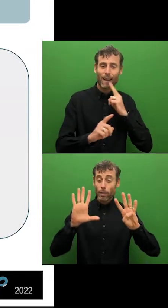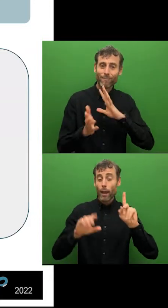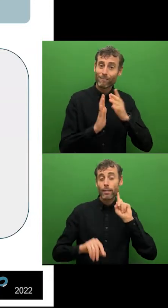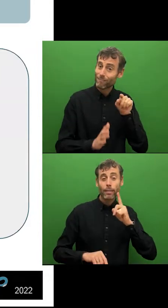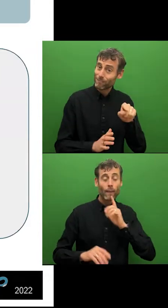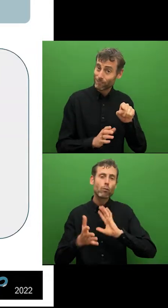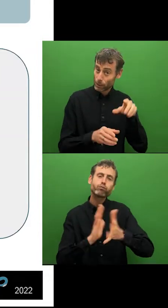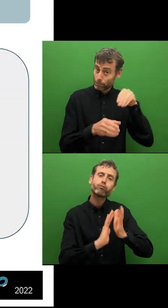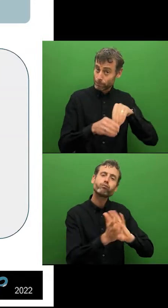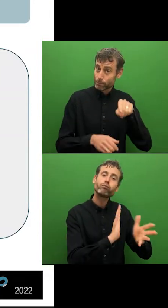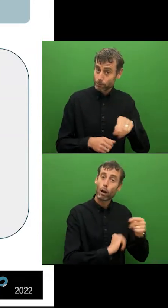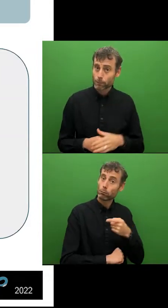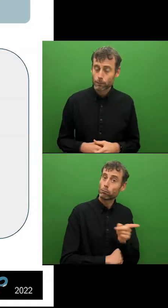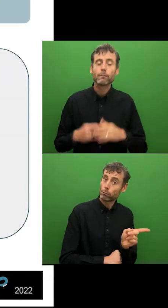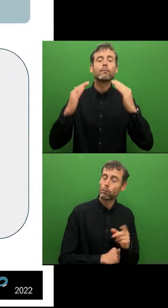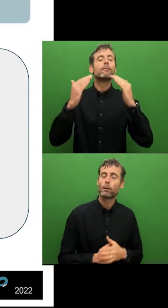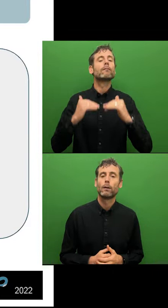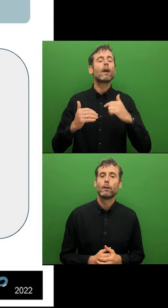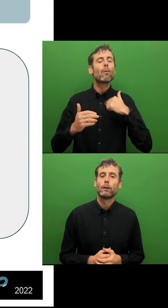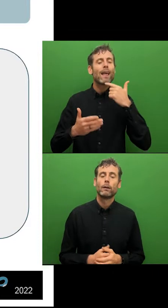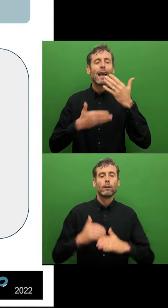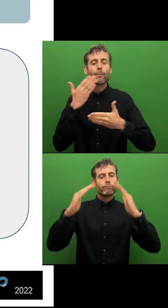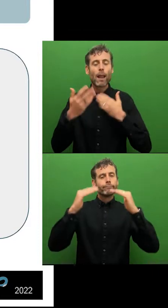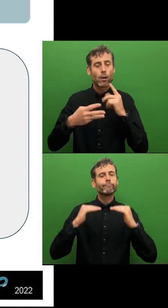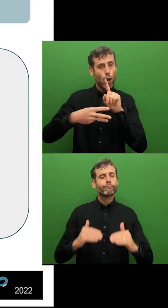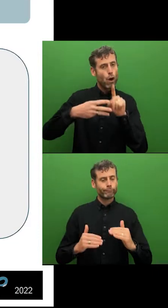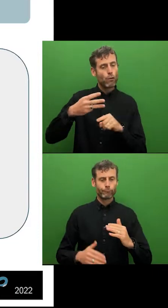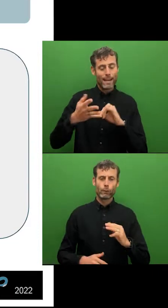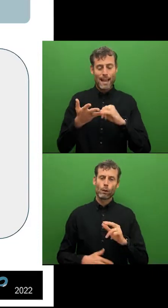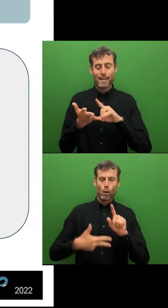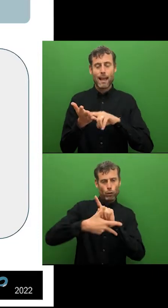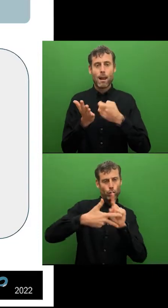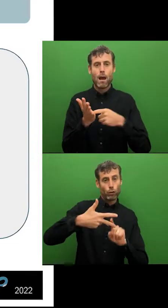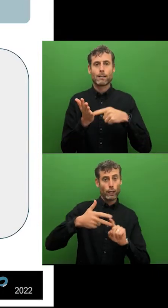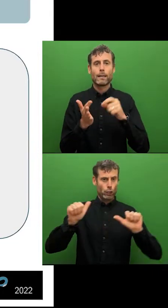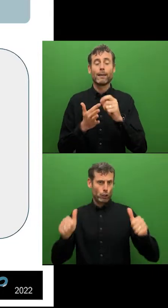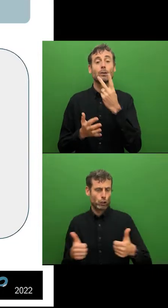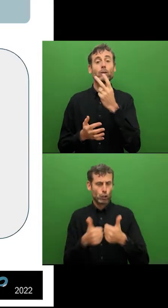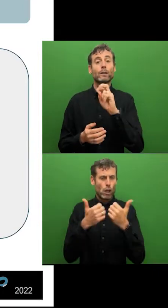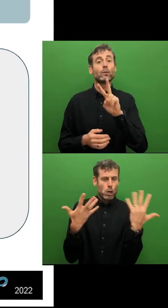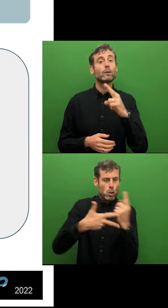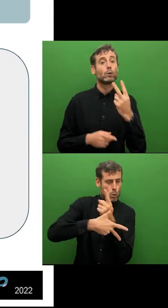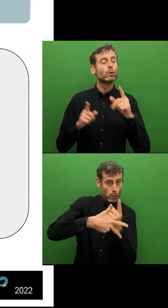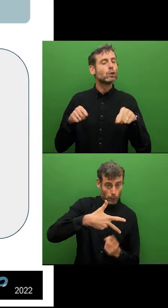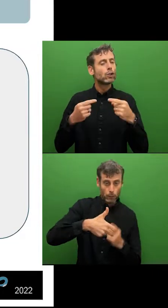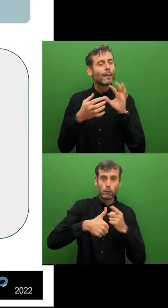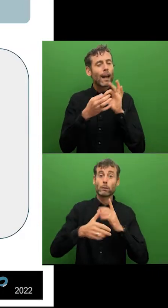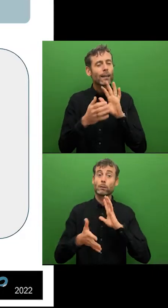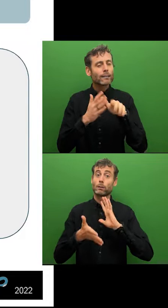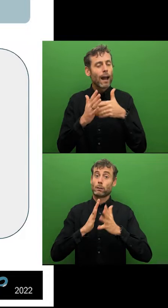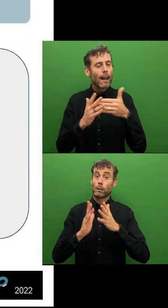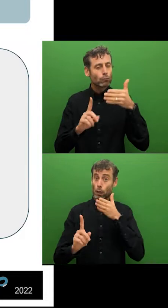deaf signers. Secondly, I will describe the 3 SLRTP 22 challenges on sign